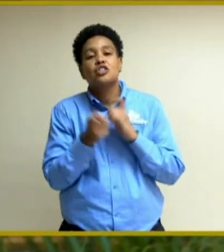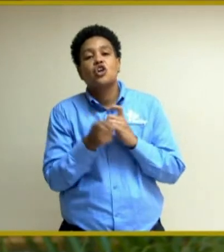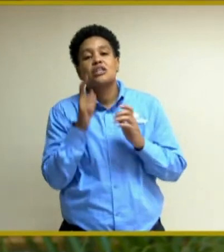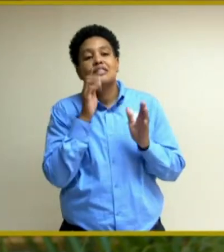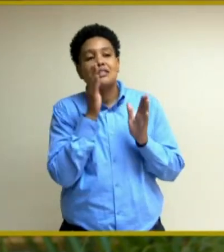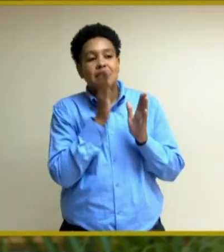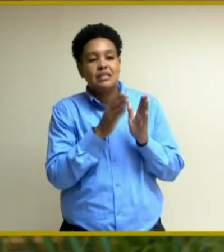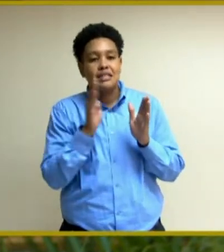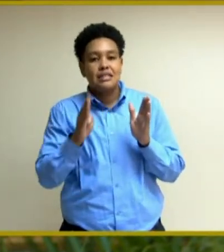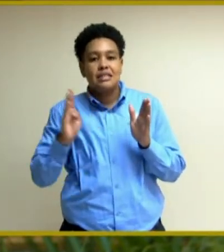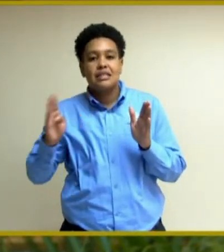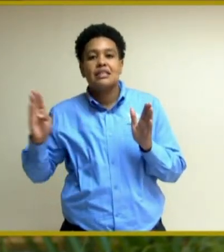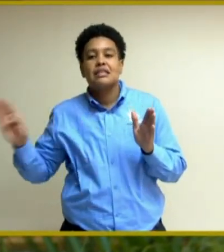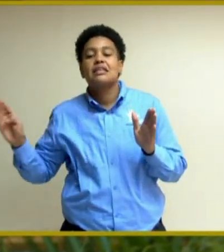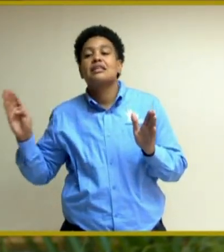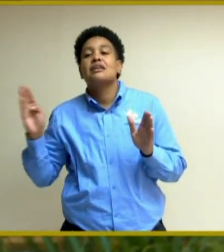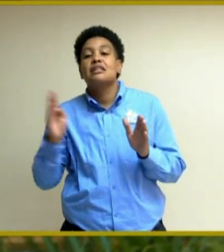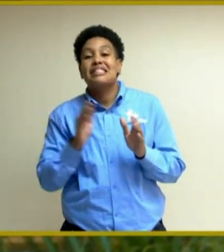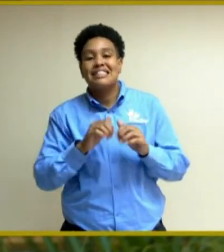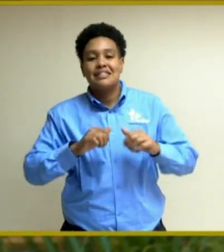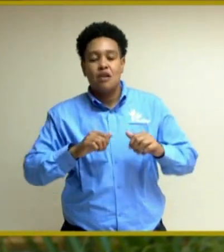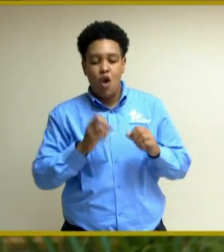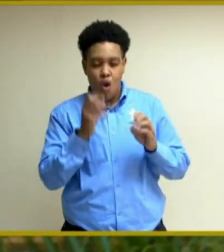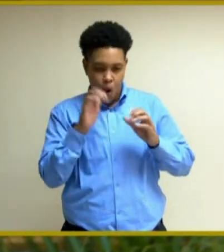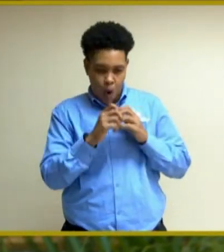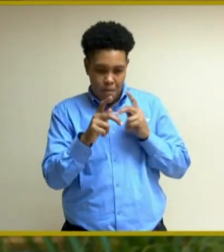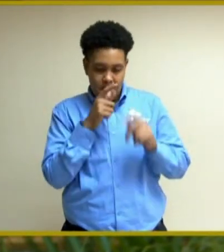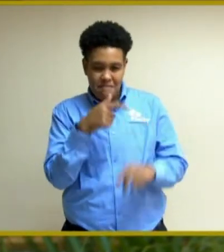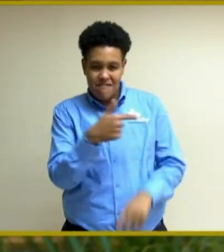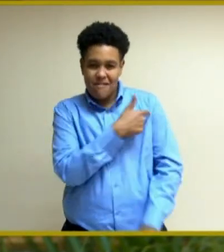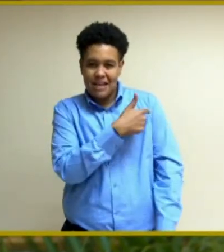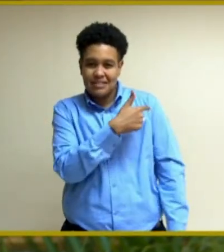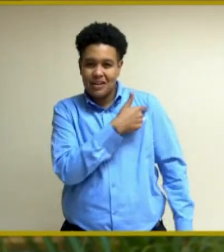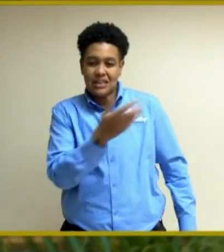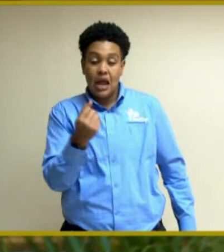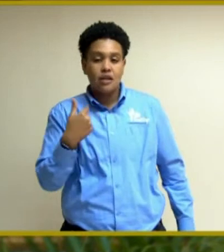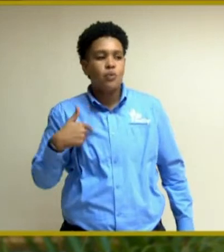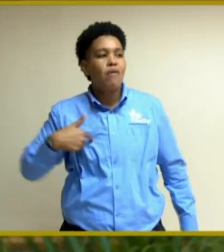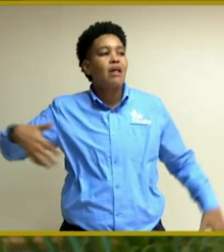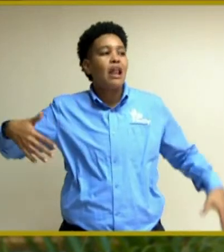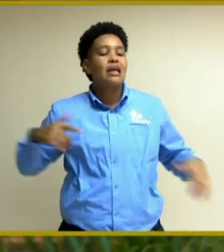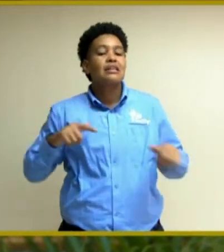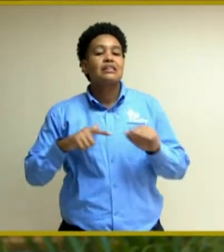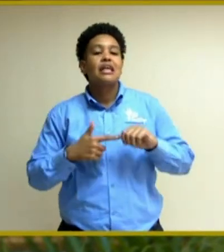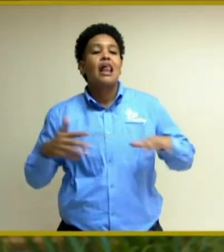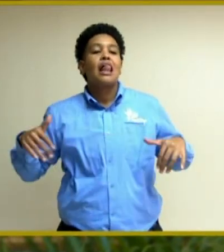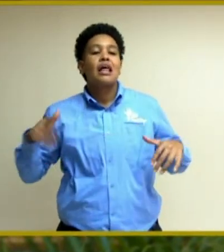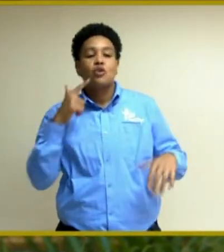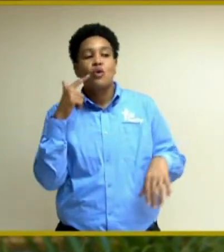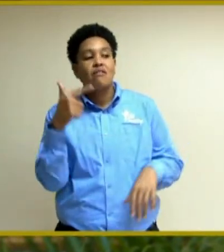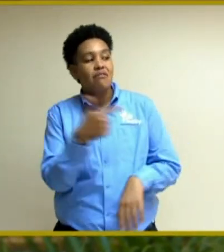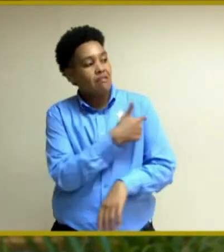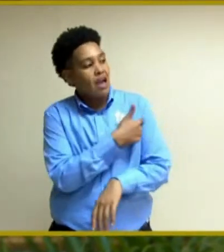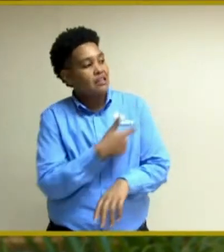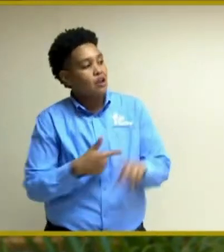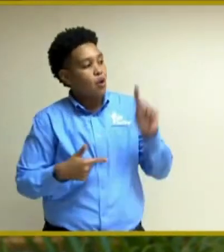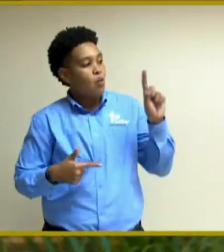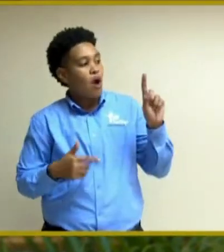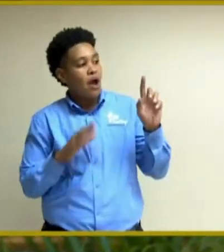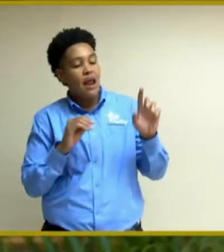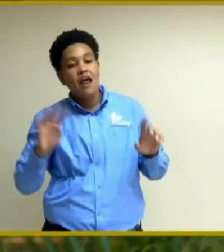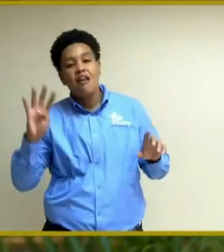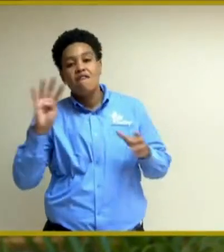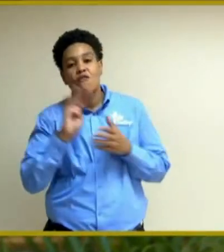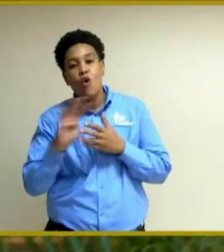spacing of persons being vaccinated. So we are no longer, or we haven't started at all, to vaccinate 1 and 4 weeks, because